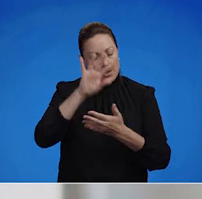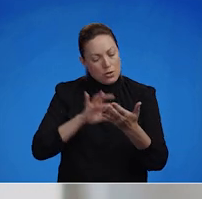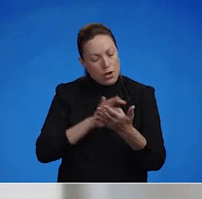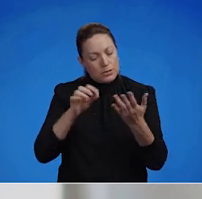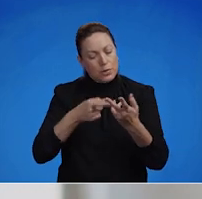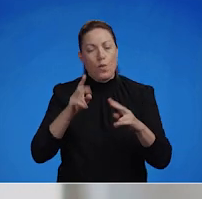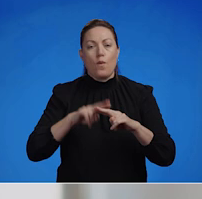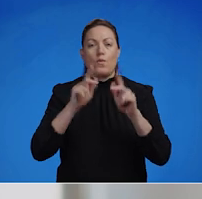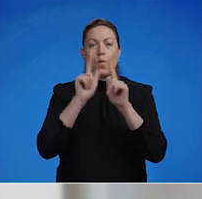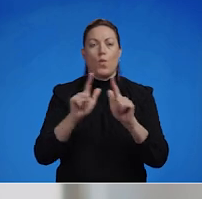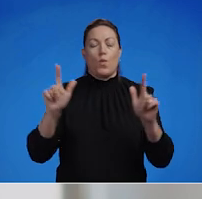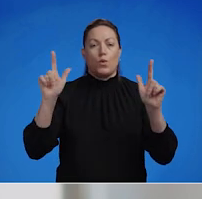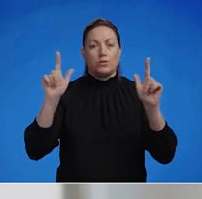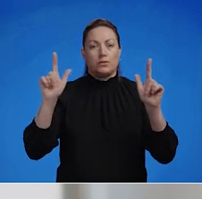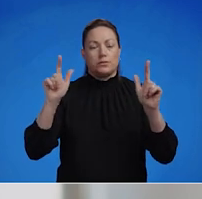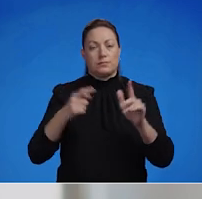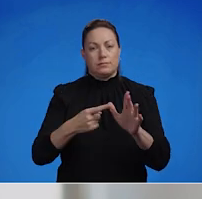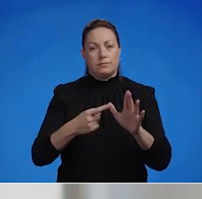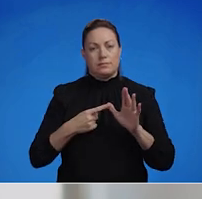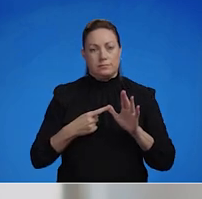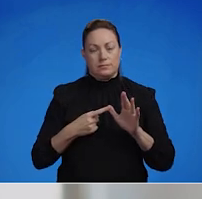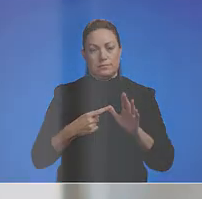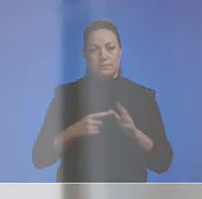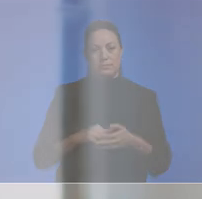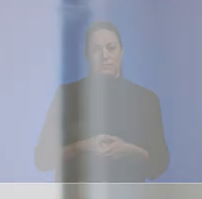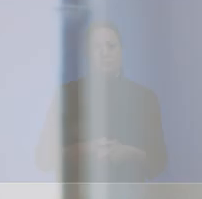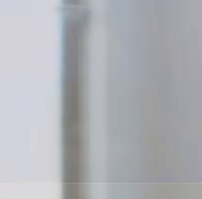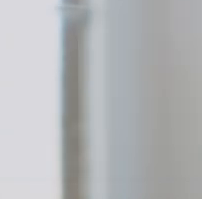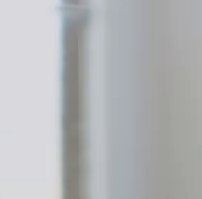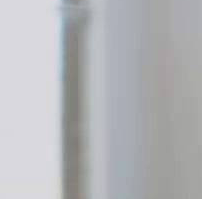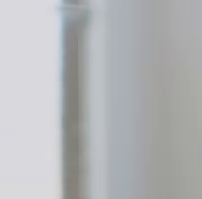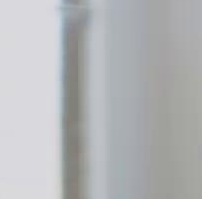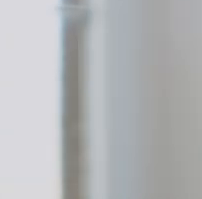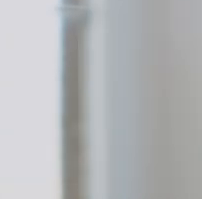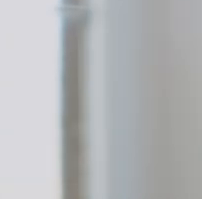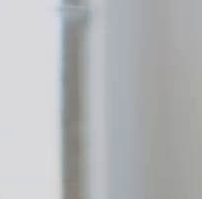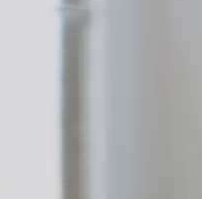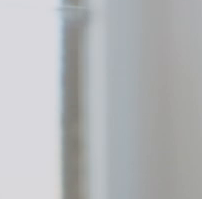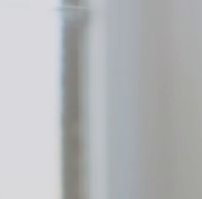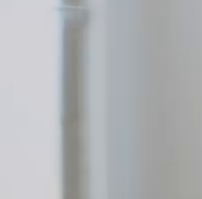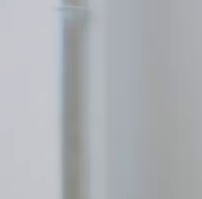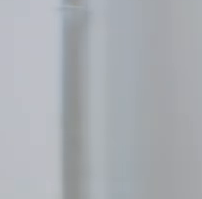The Gospel of the Lord. Praise to you, Lord Jesus Christ.